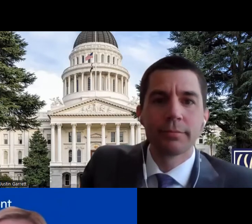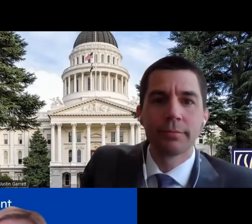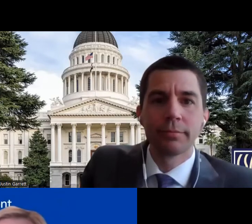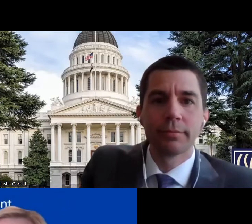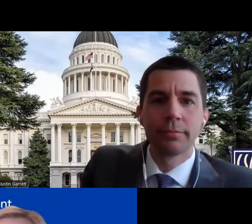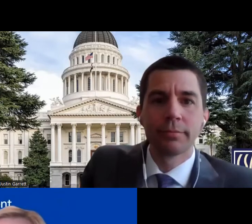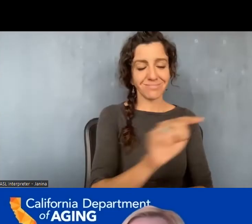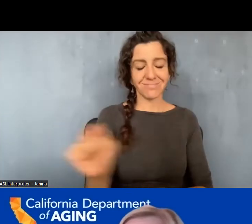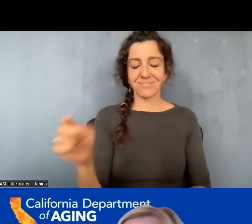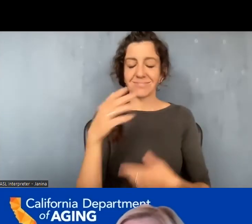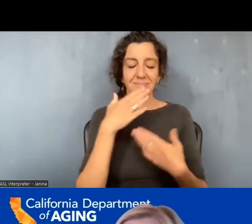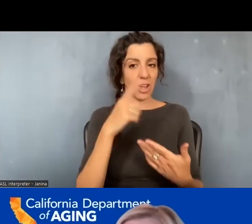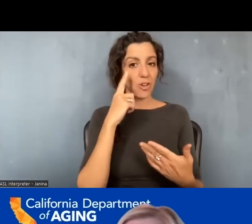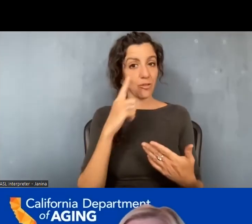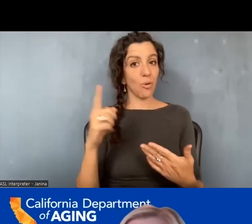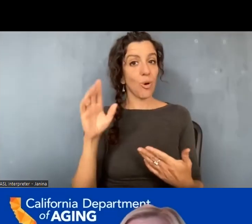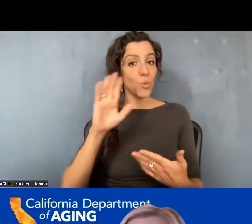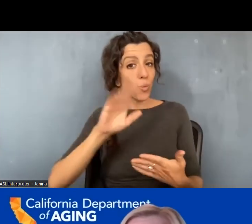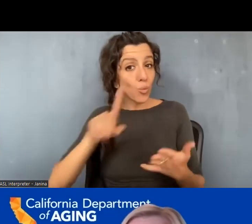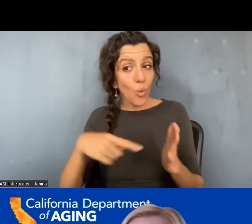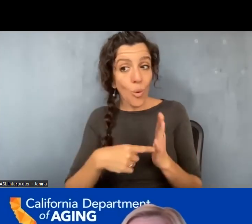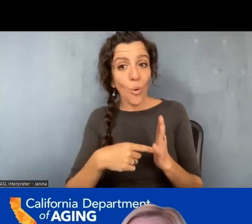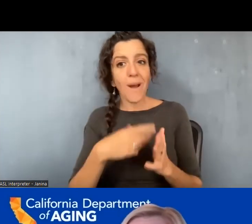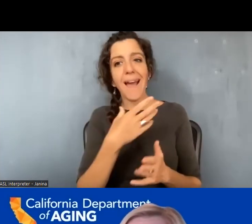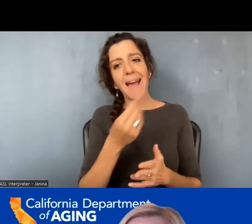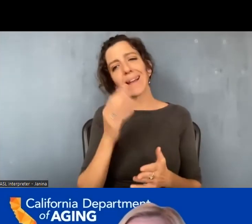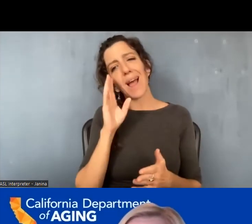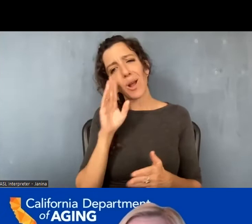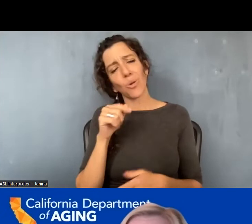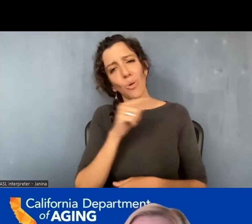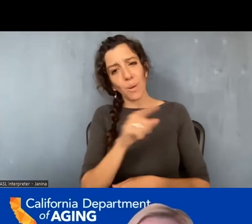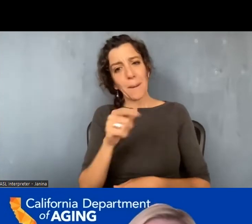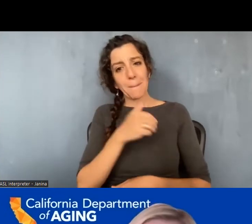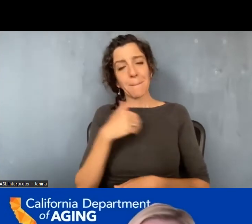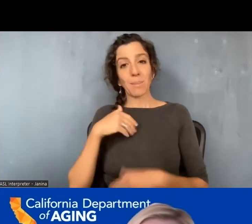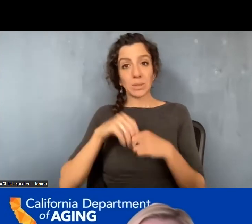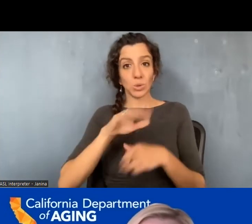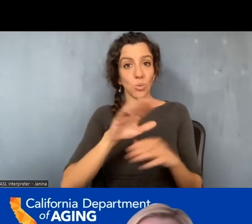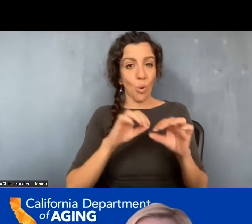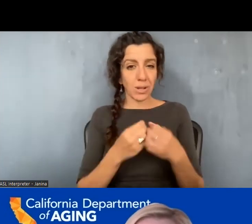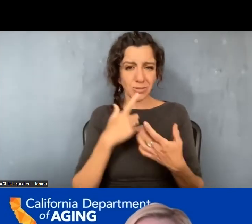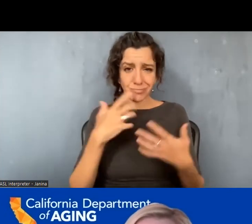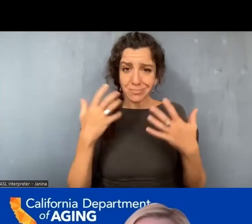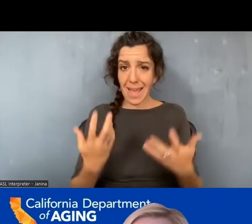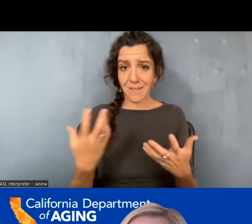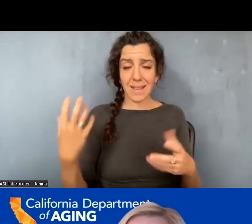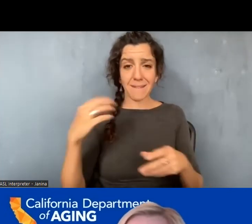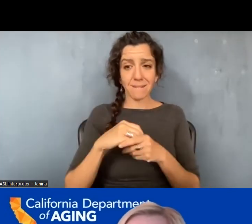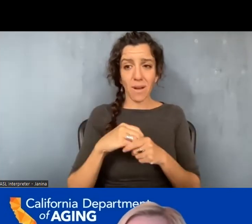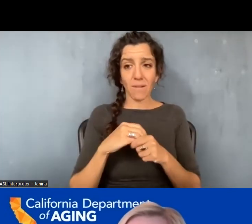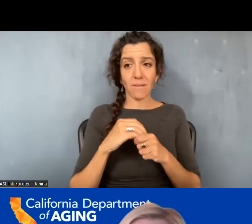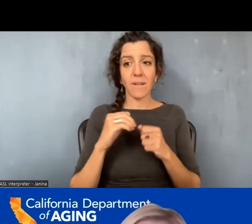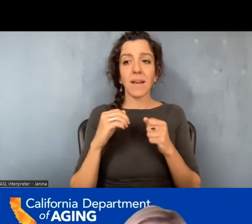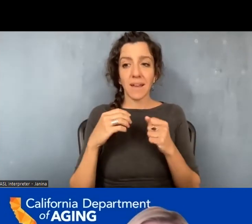for not just your role, but I know that your members of your organizations have been very involved and active and